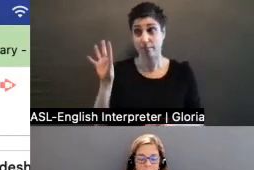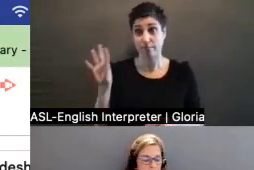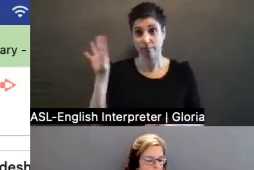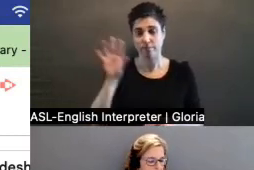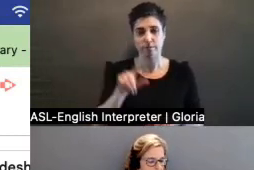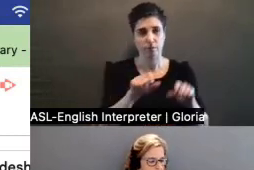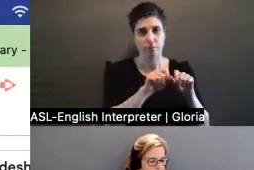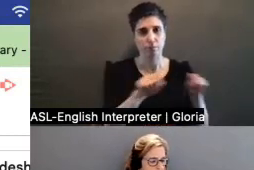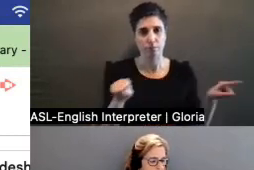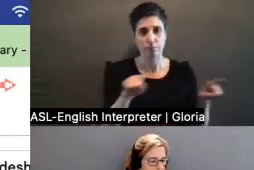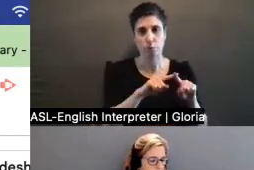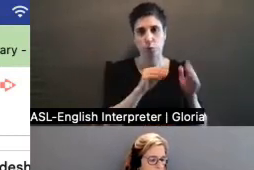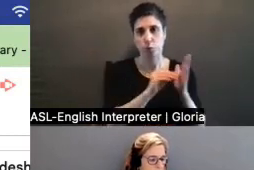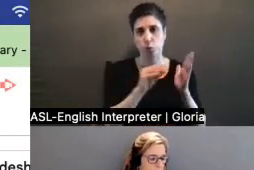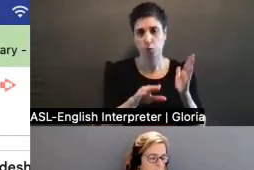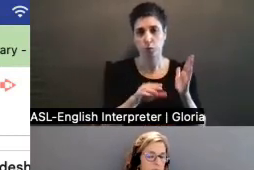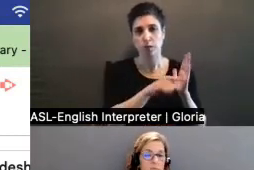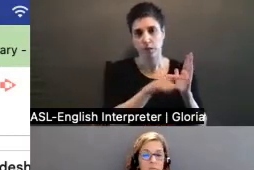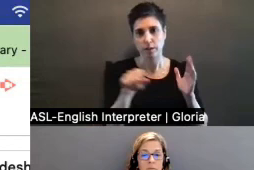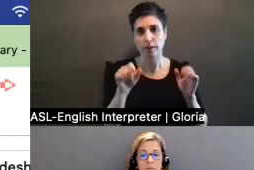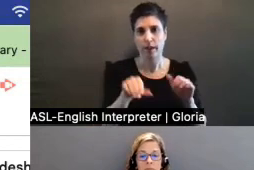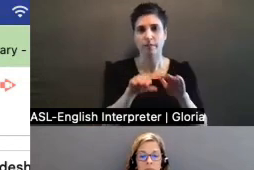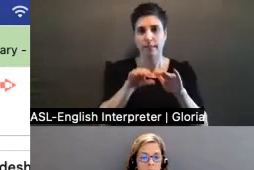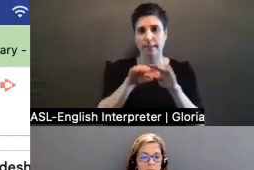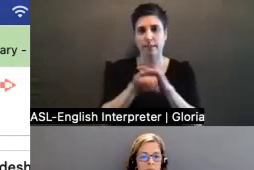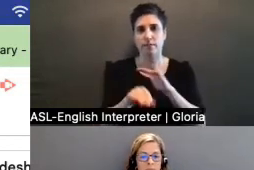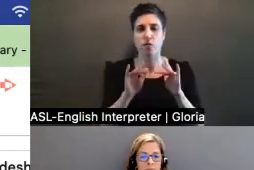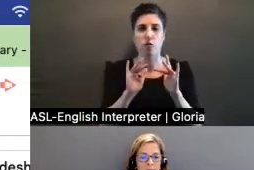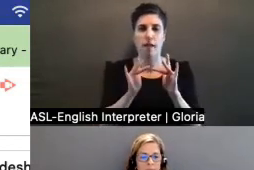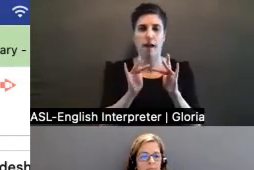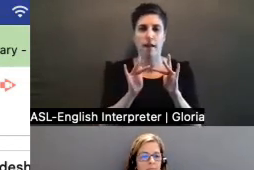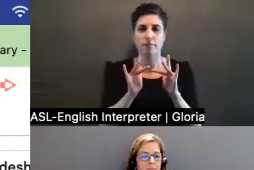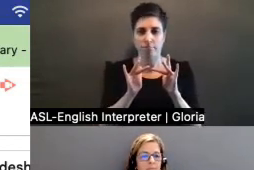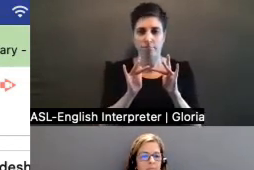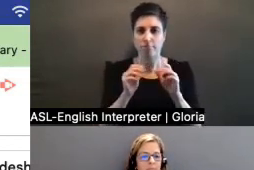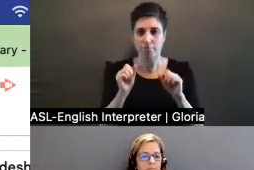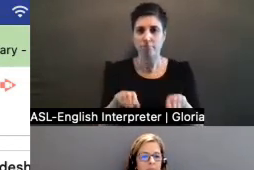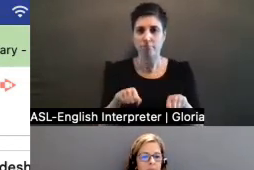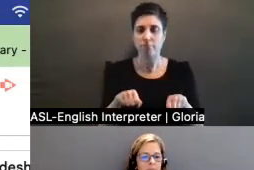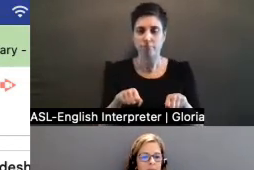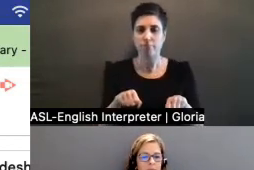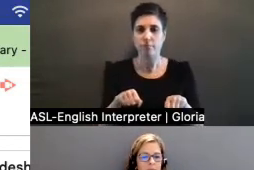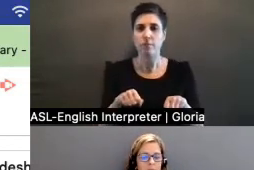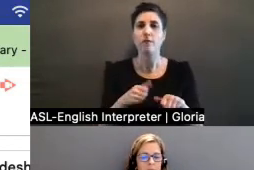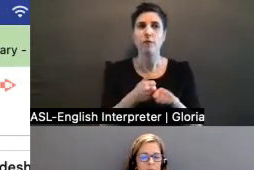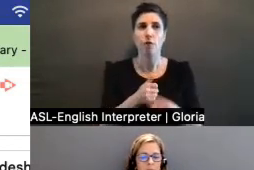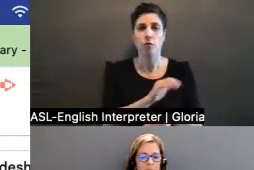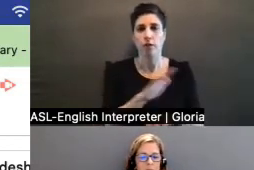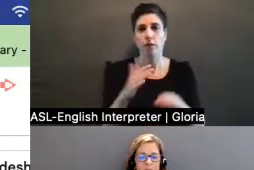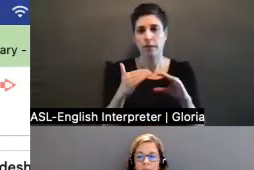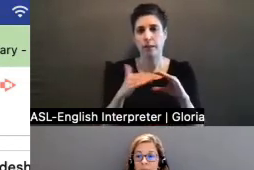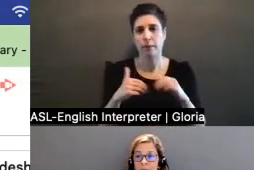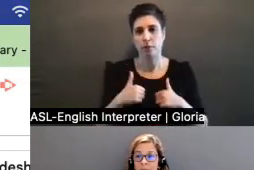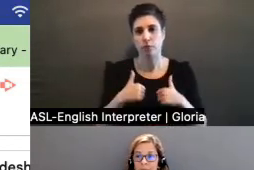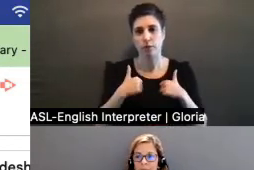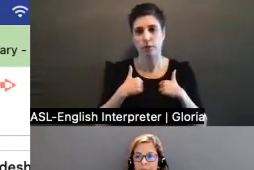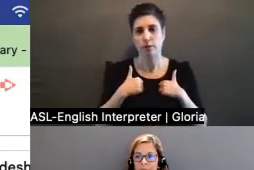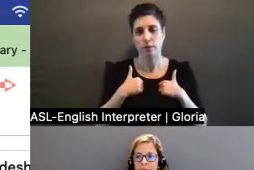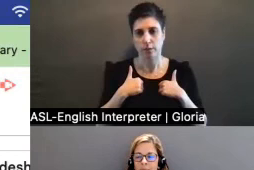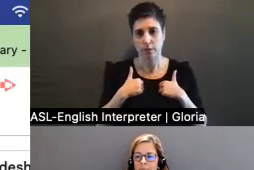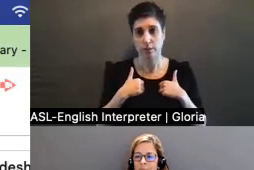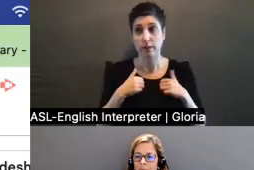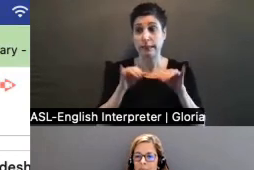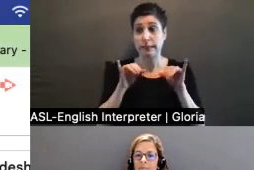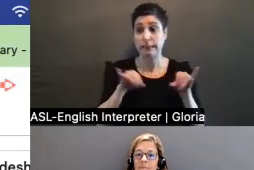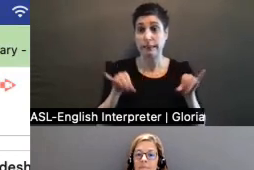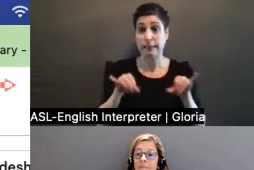do it online today, tomorrow morning, whenever they want, because they will be tracked by their email address. And the system is going to show me all the